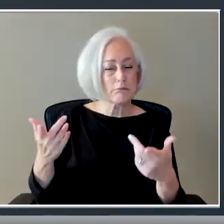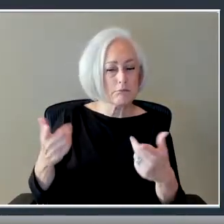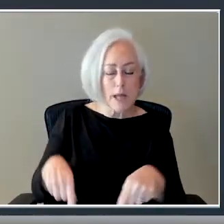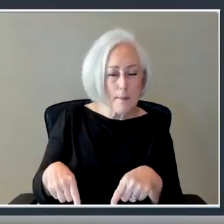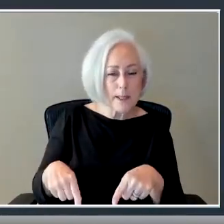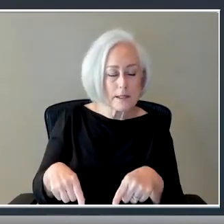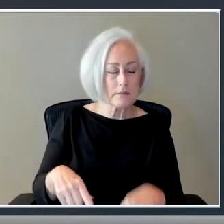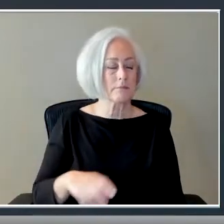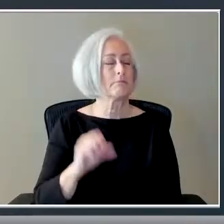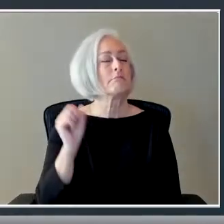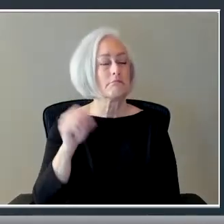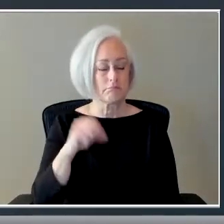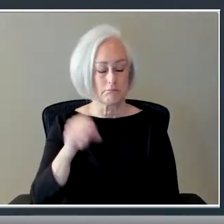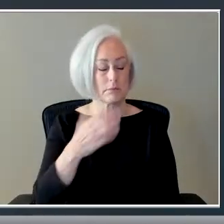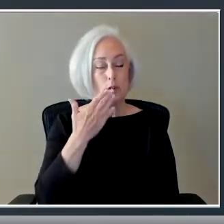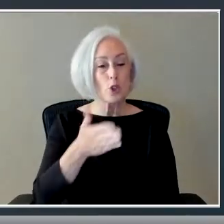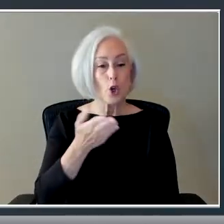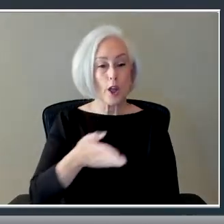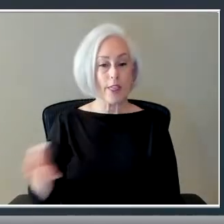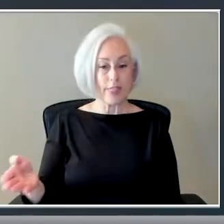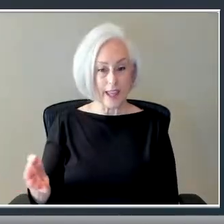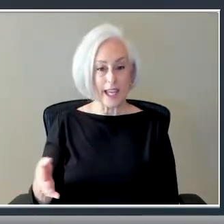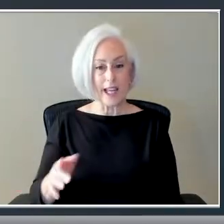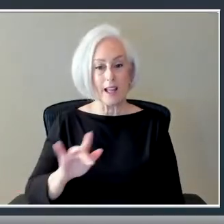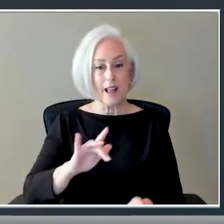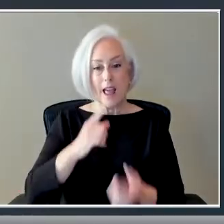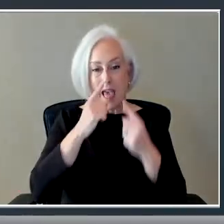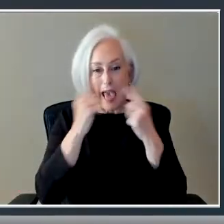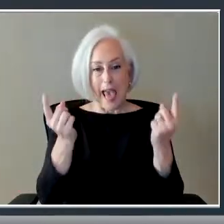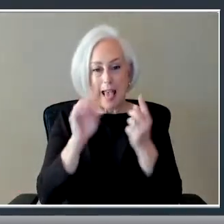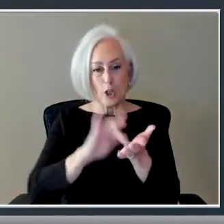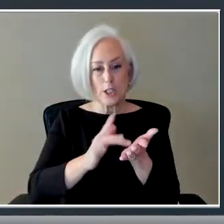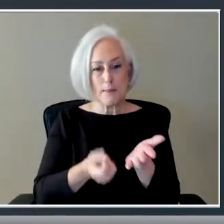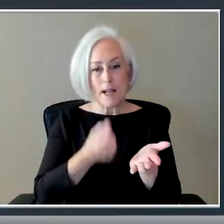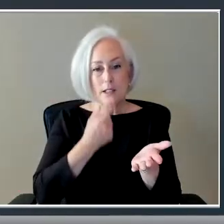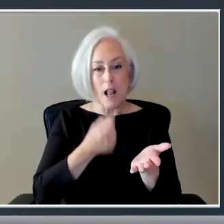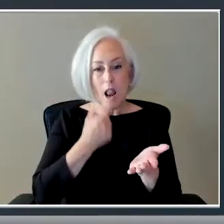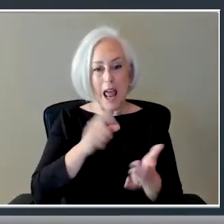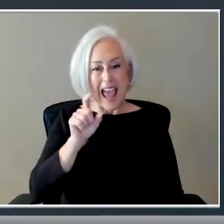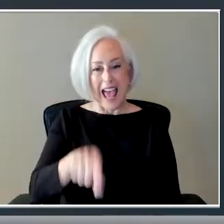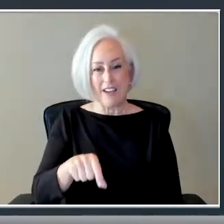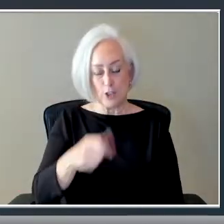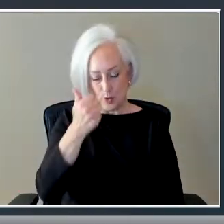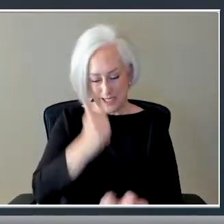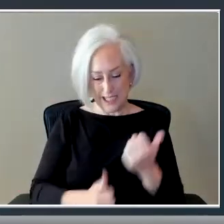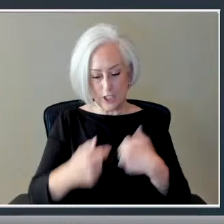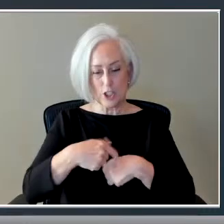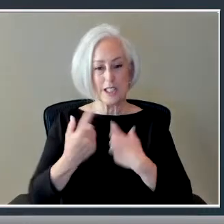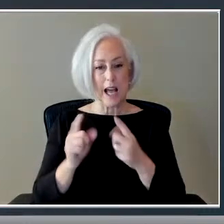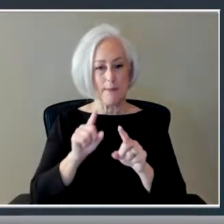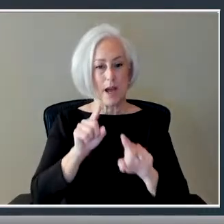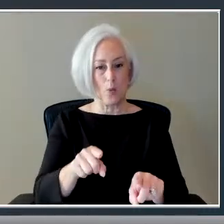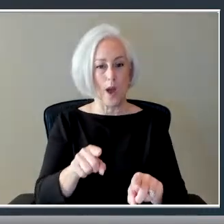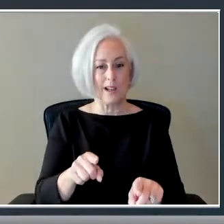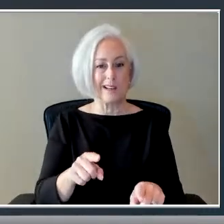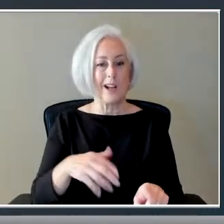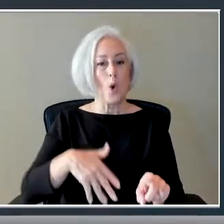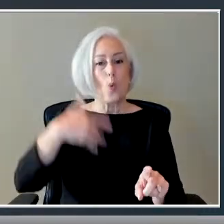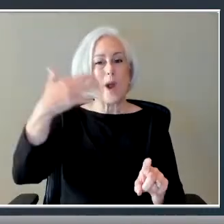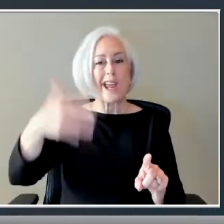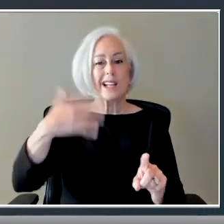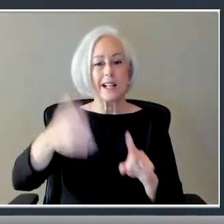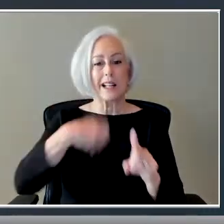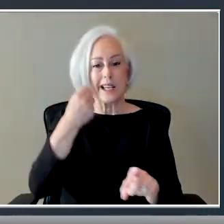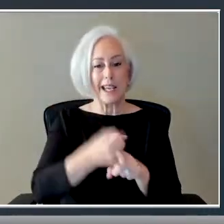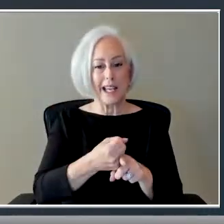Yeah, so the good thing is I had to take allergy medicine every single time that I went in, but it would just happen randomly. I would get